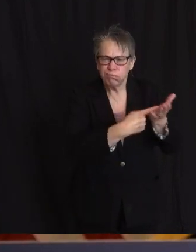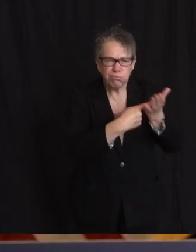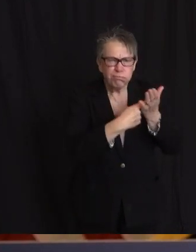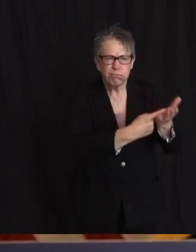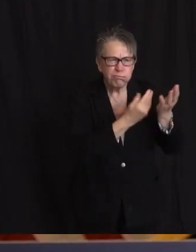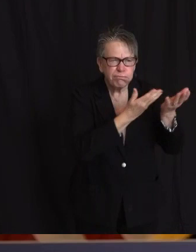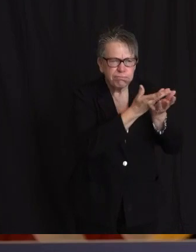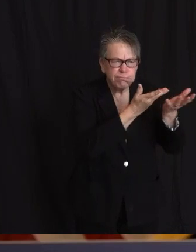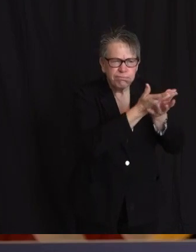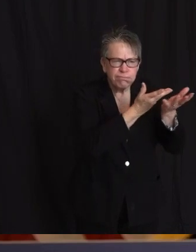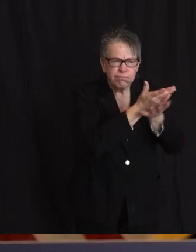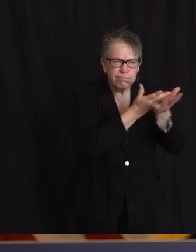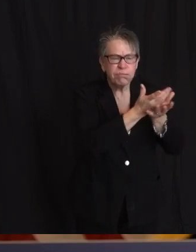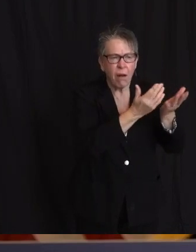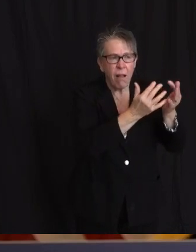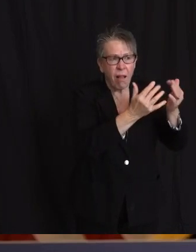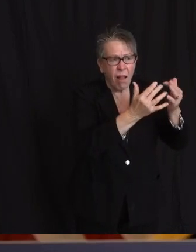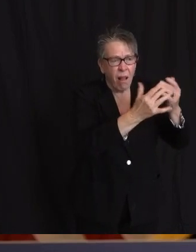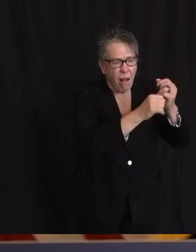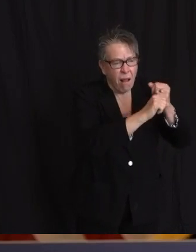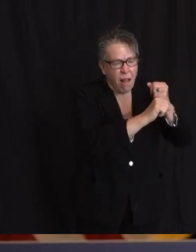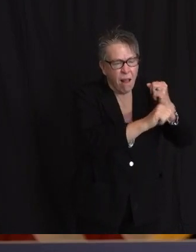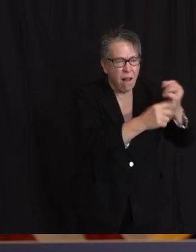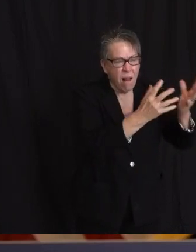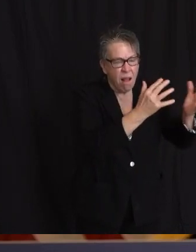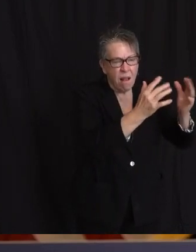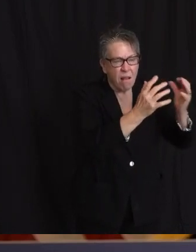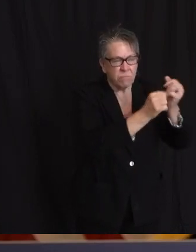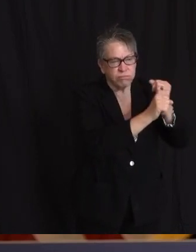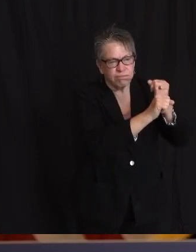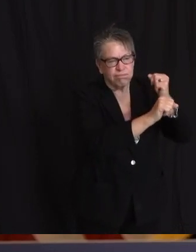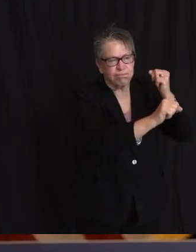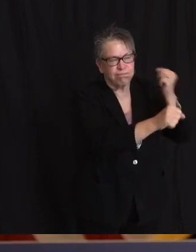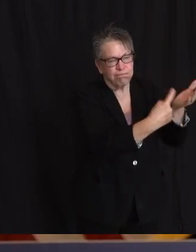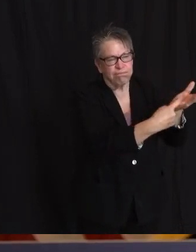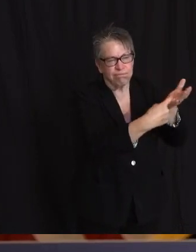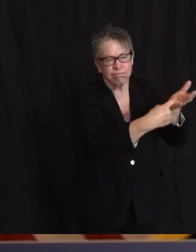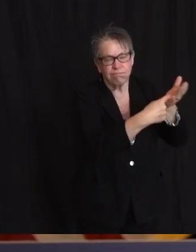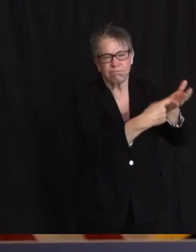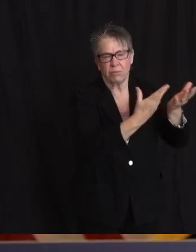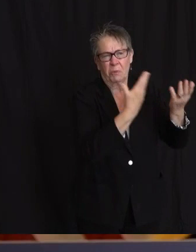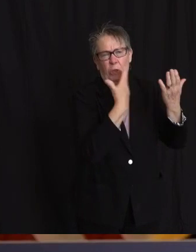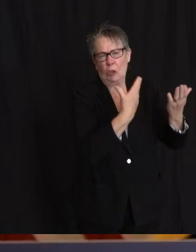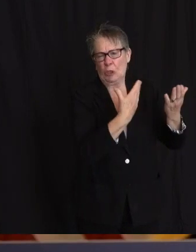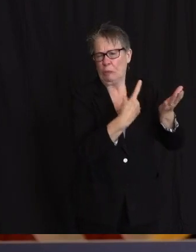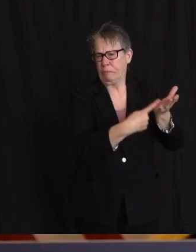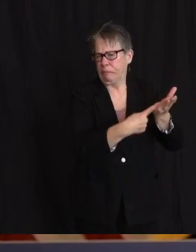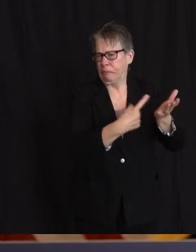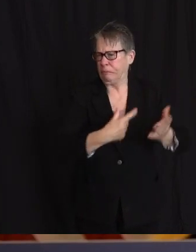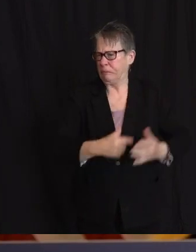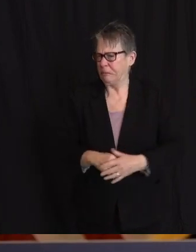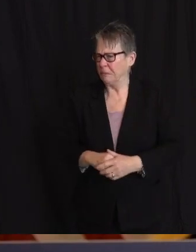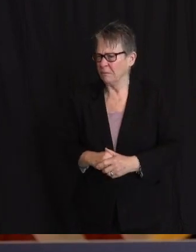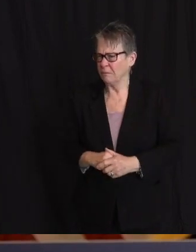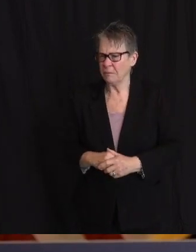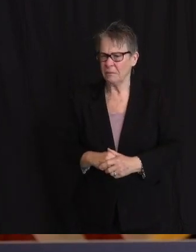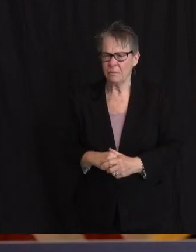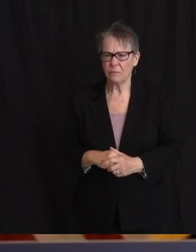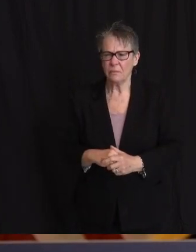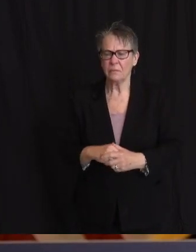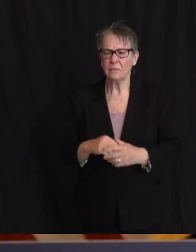for allowing us to be a few minutes late. And we'll be moving around a little bit our schedule this week, which I alluded